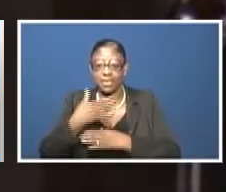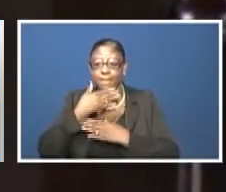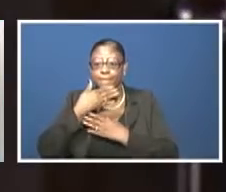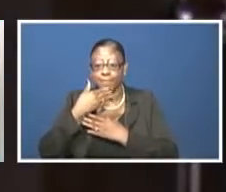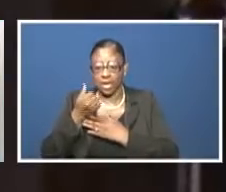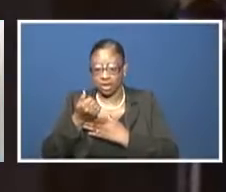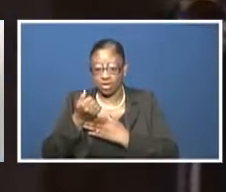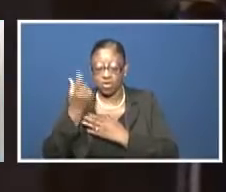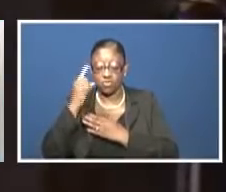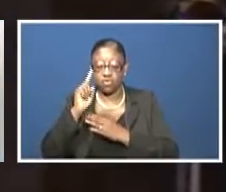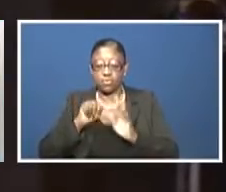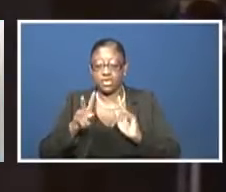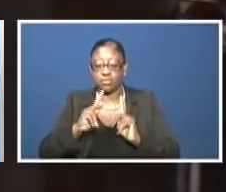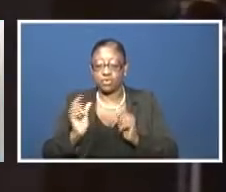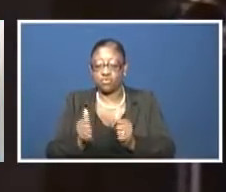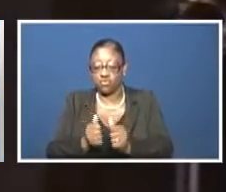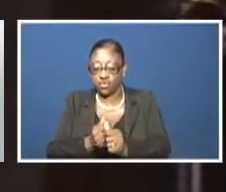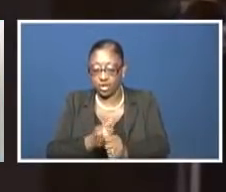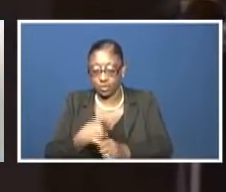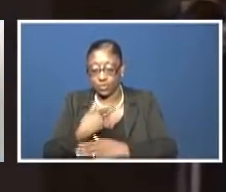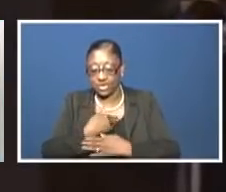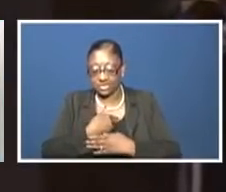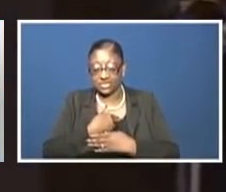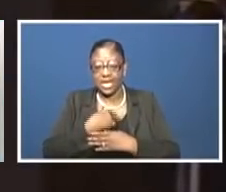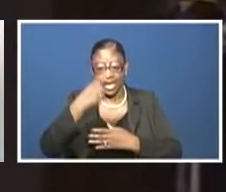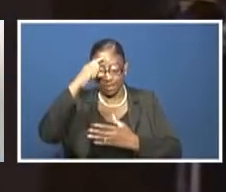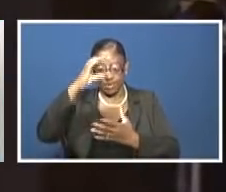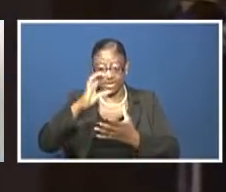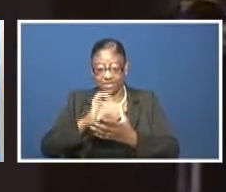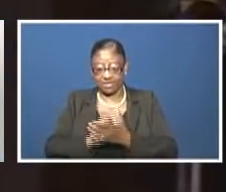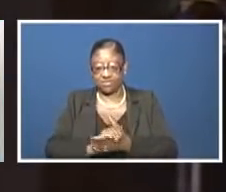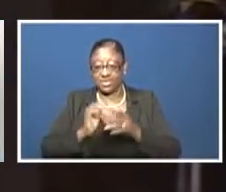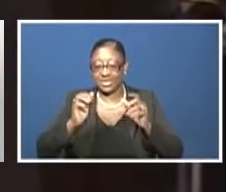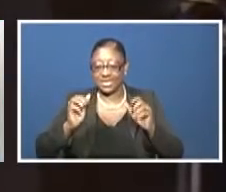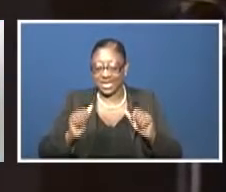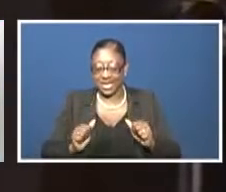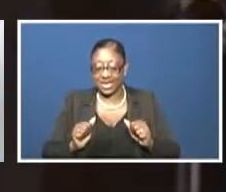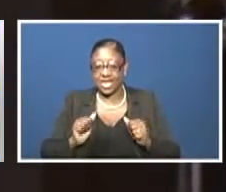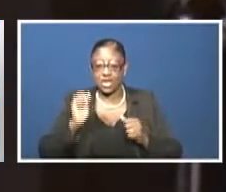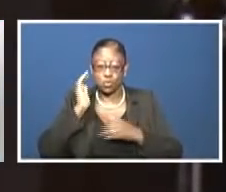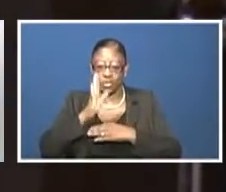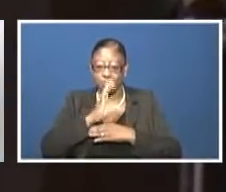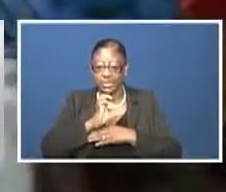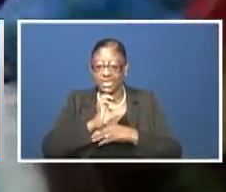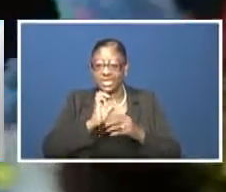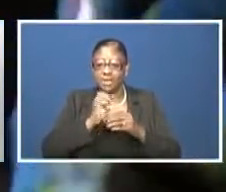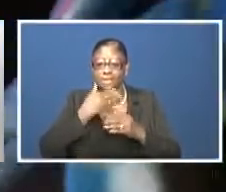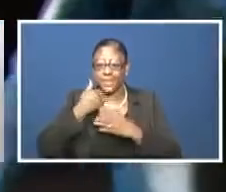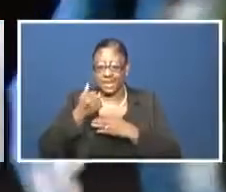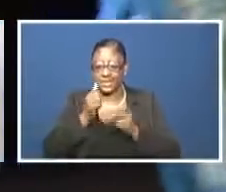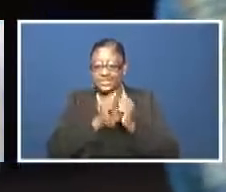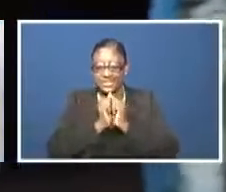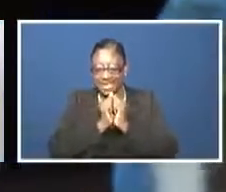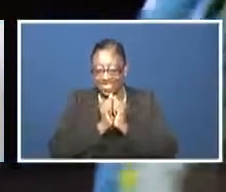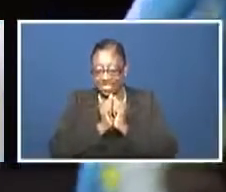for those who will follow us. I certainly believe we will be better together.